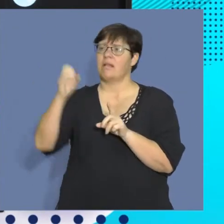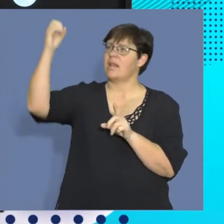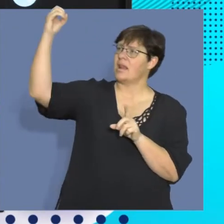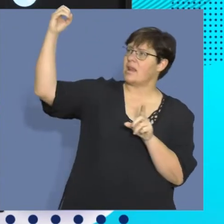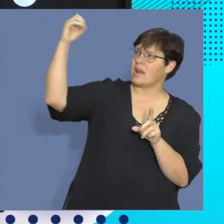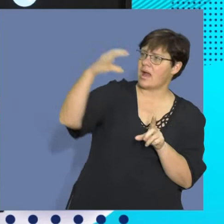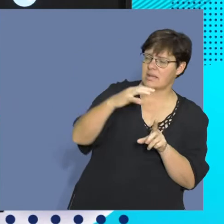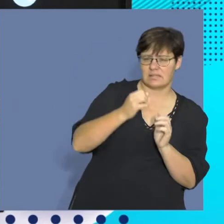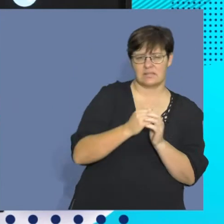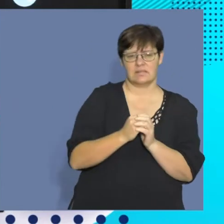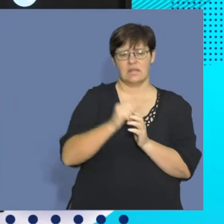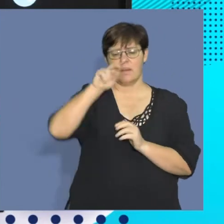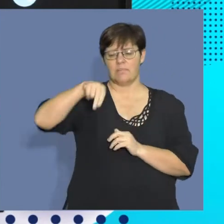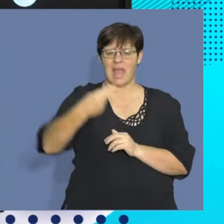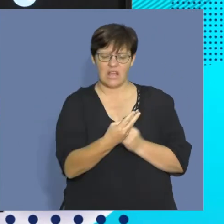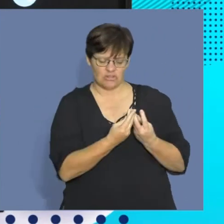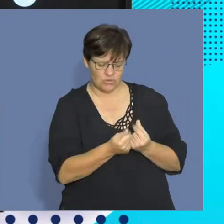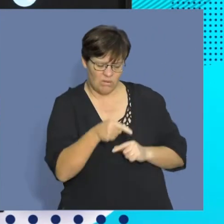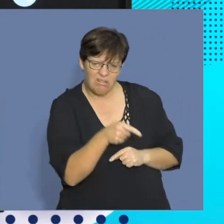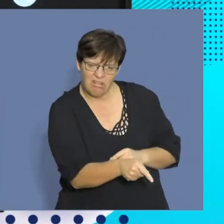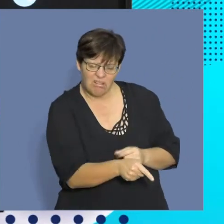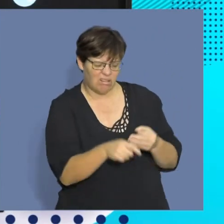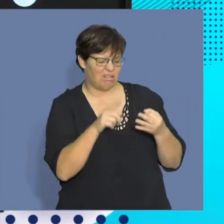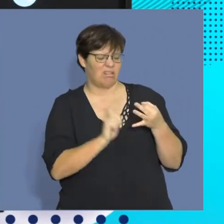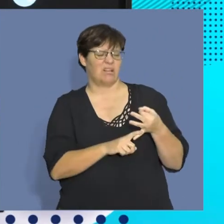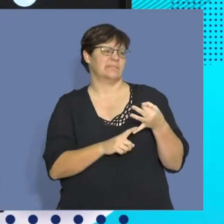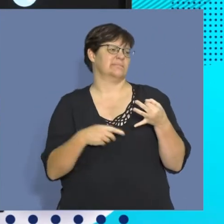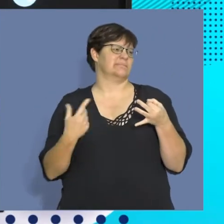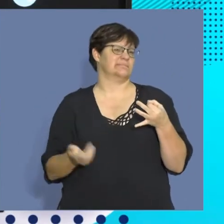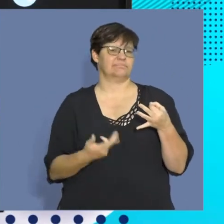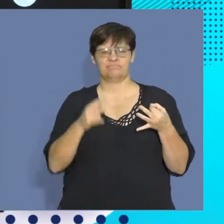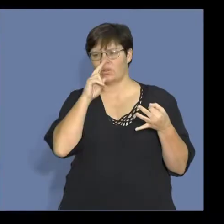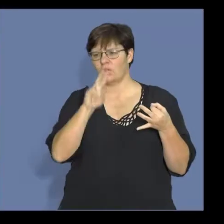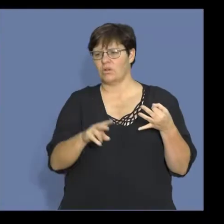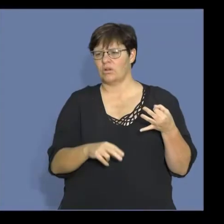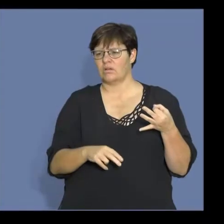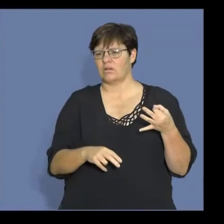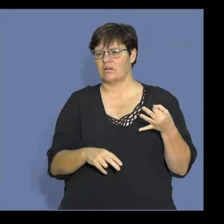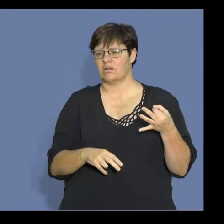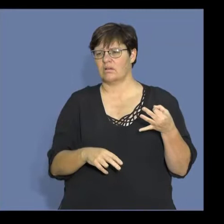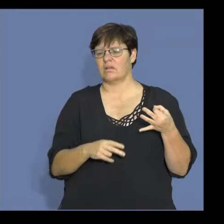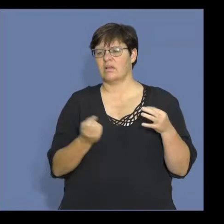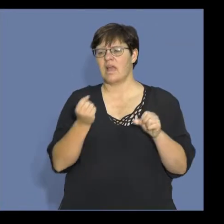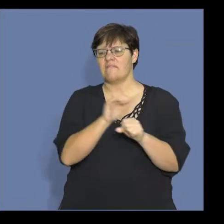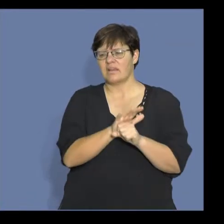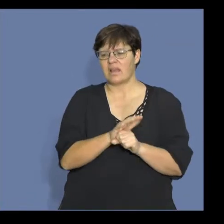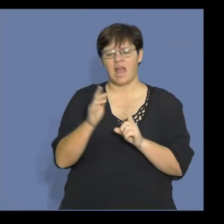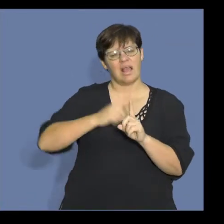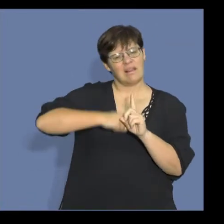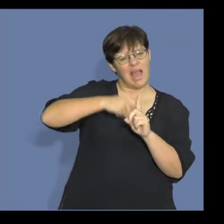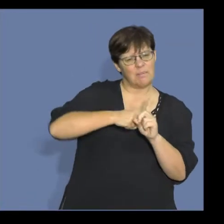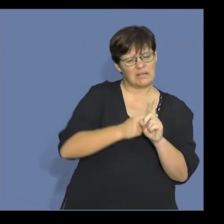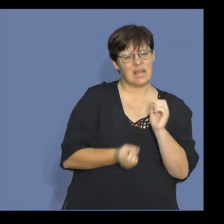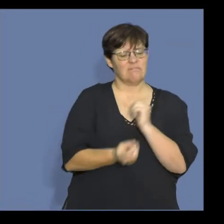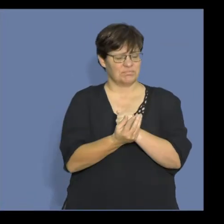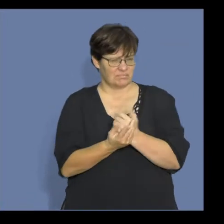light, pH of the soil. We've looked at the factors that affect the climate.